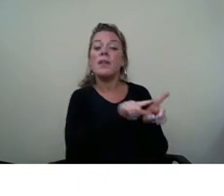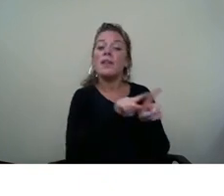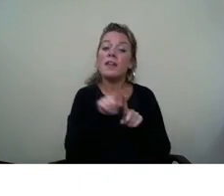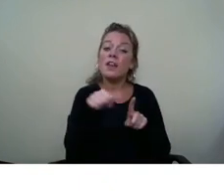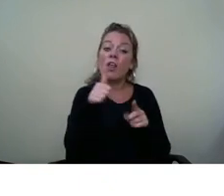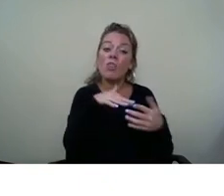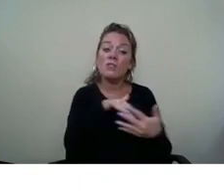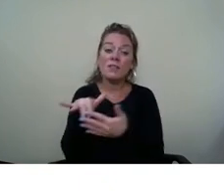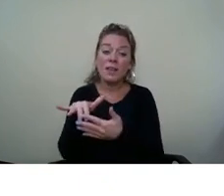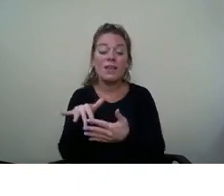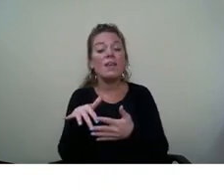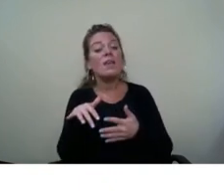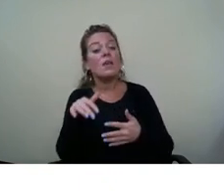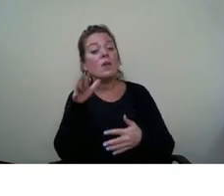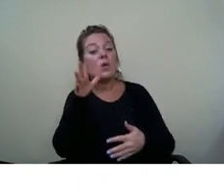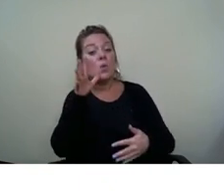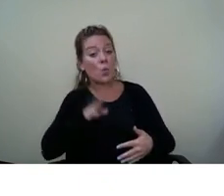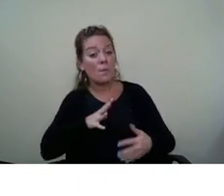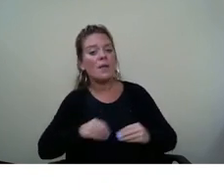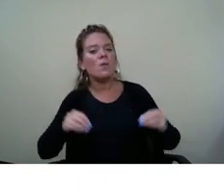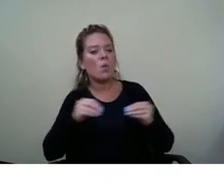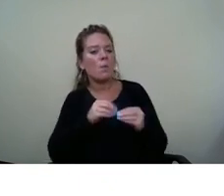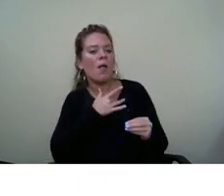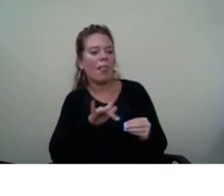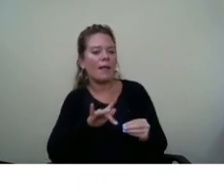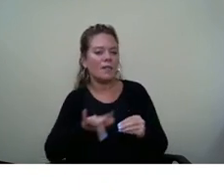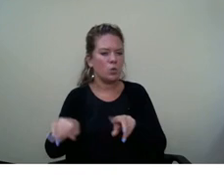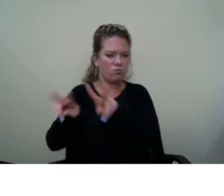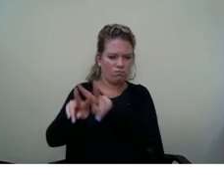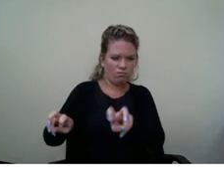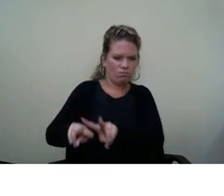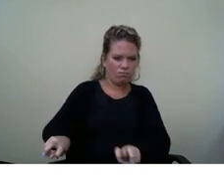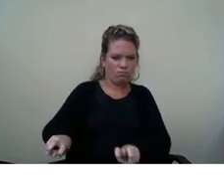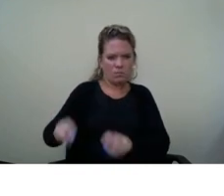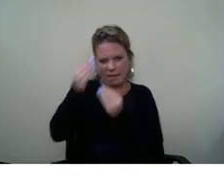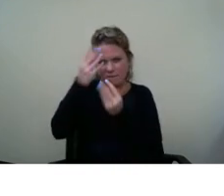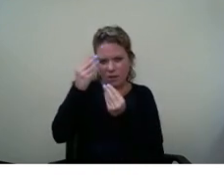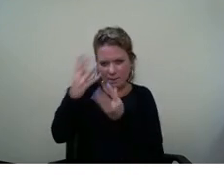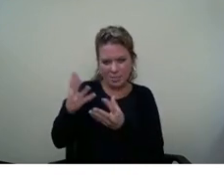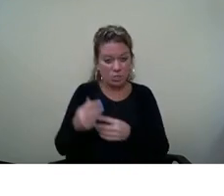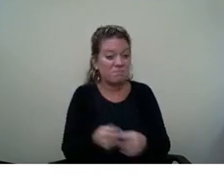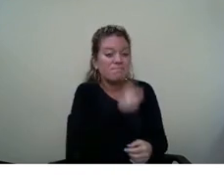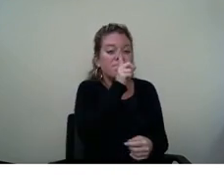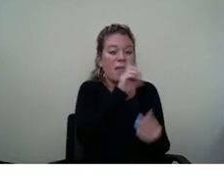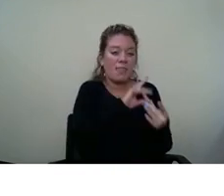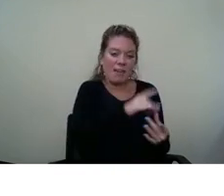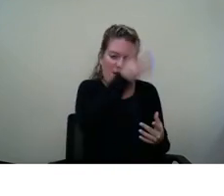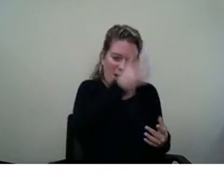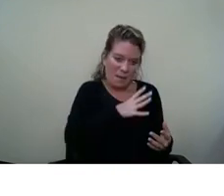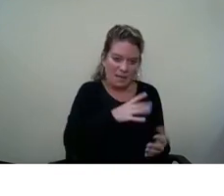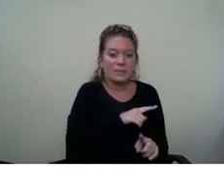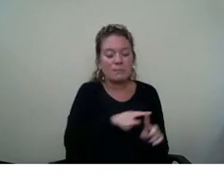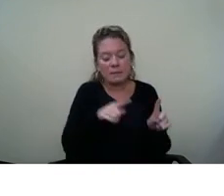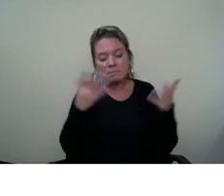also more likely to question misinformation. But nothing on males, but yeah, that's kind of what they found in general. If we go a little